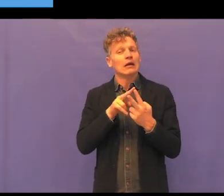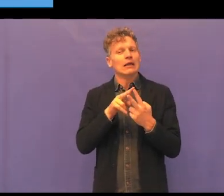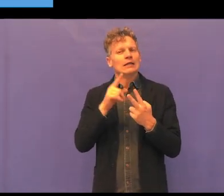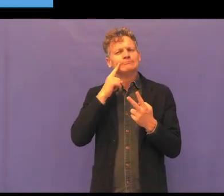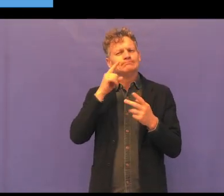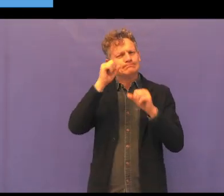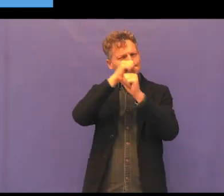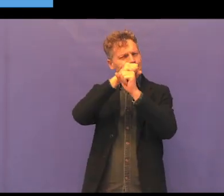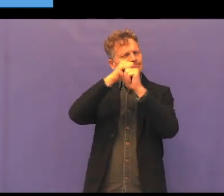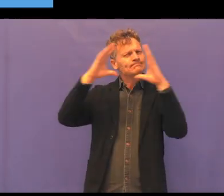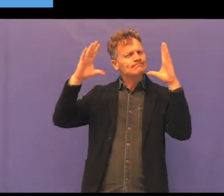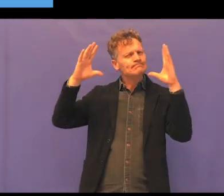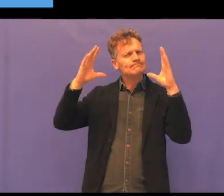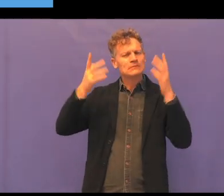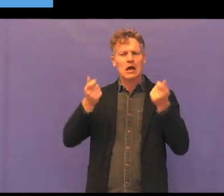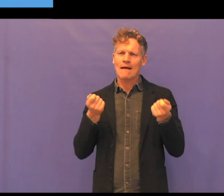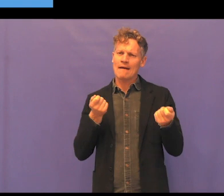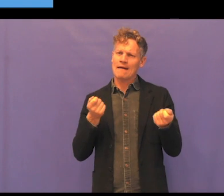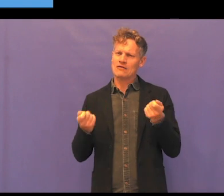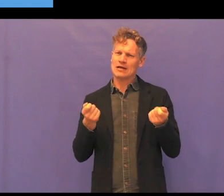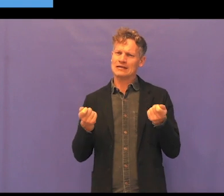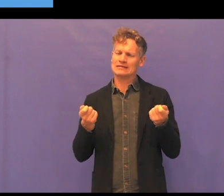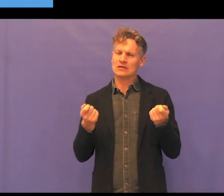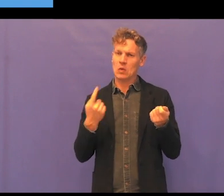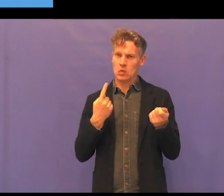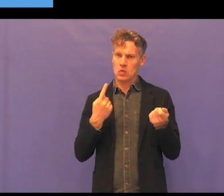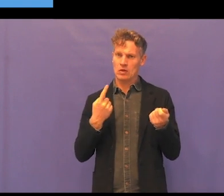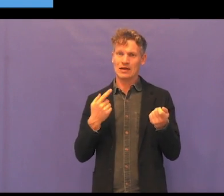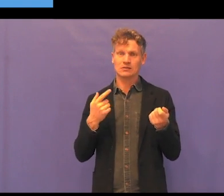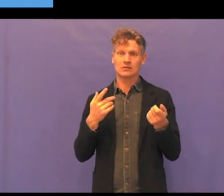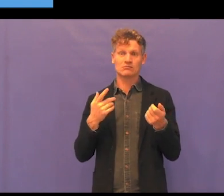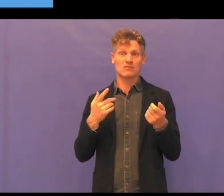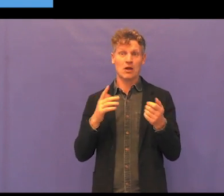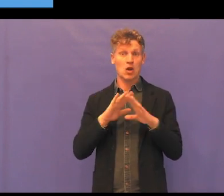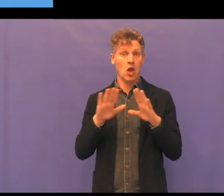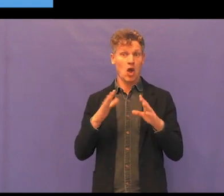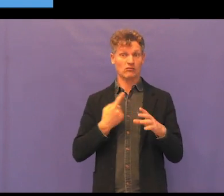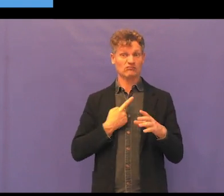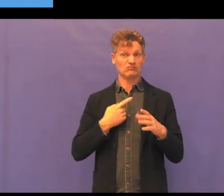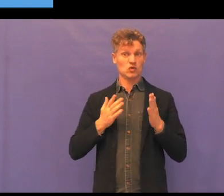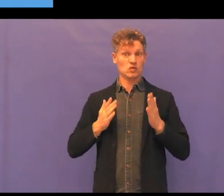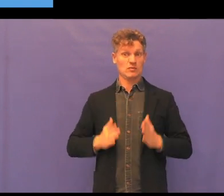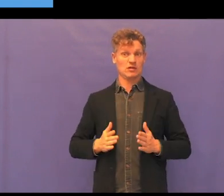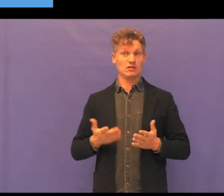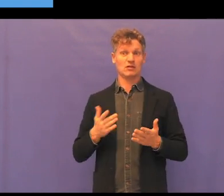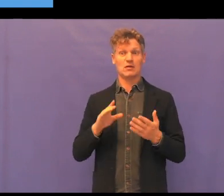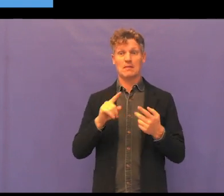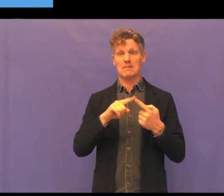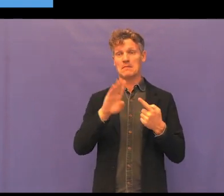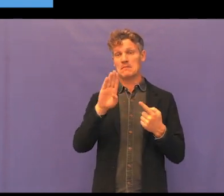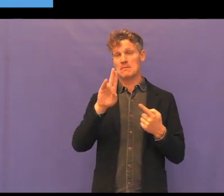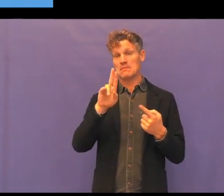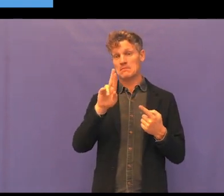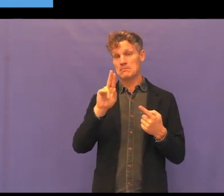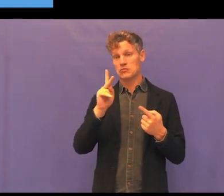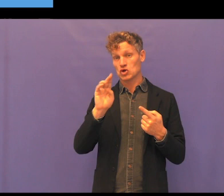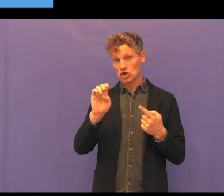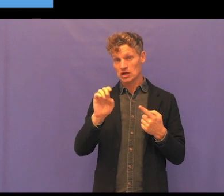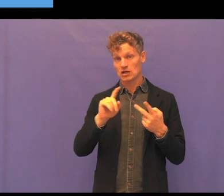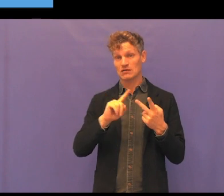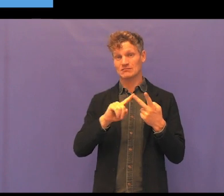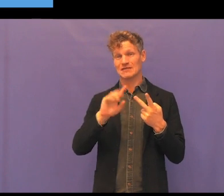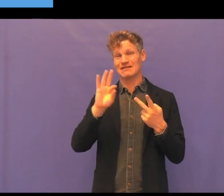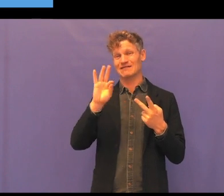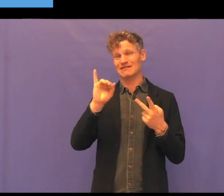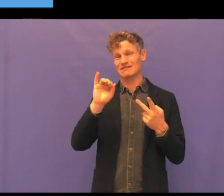Anthony Burke and Stephanie Fishel. And they envisage what they call a UN